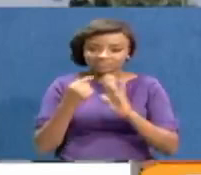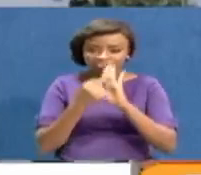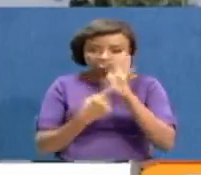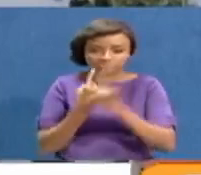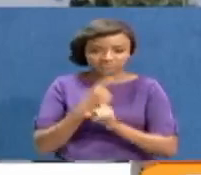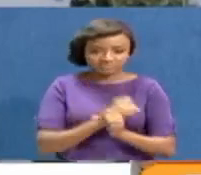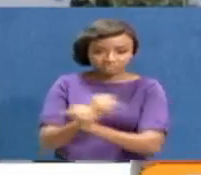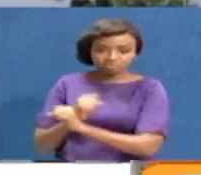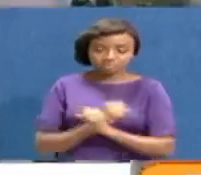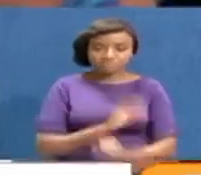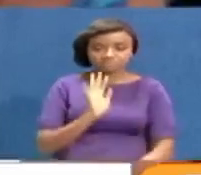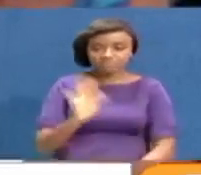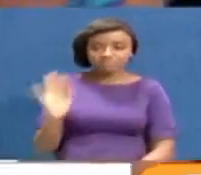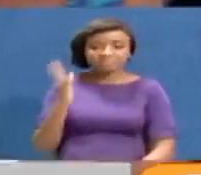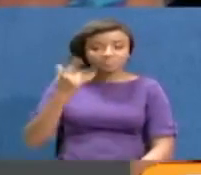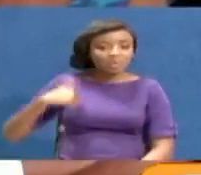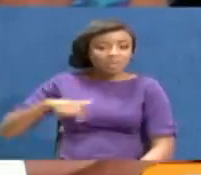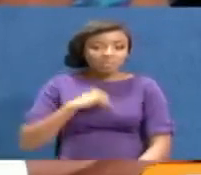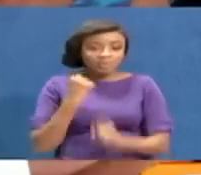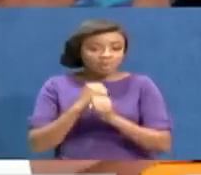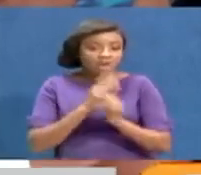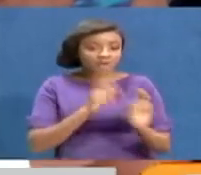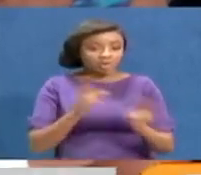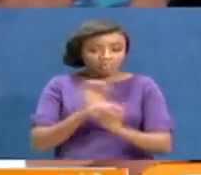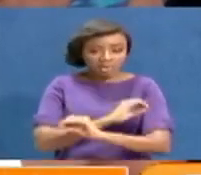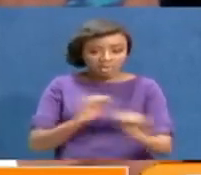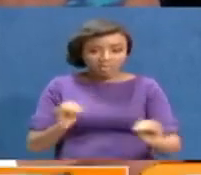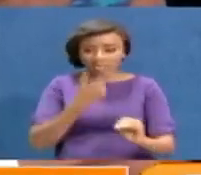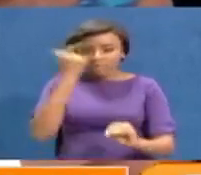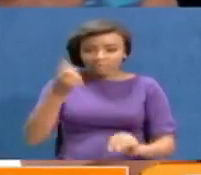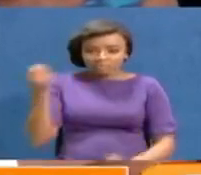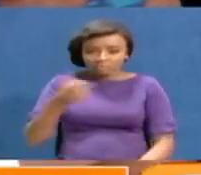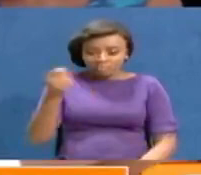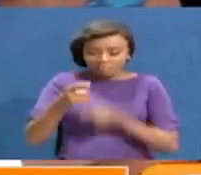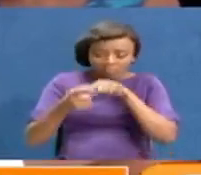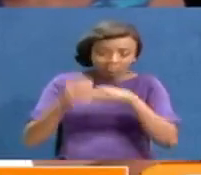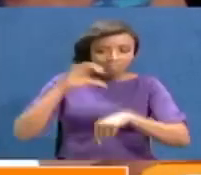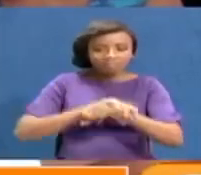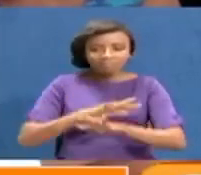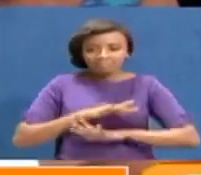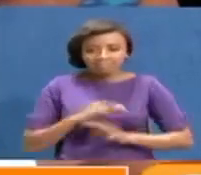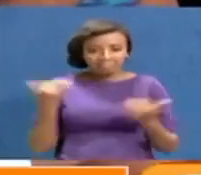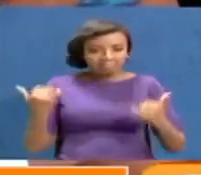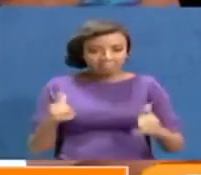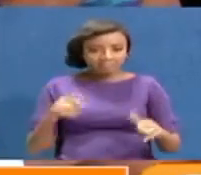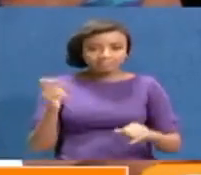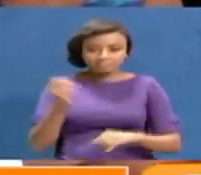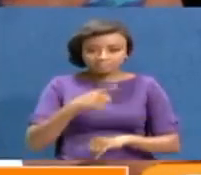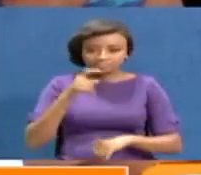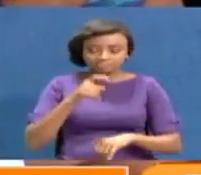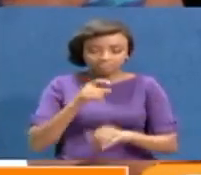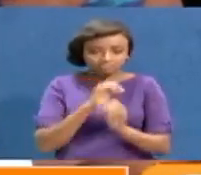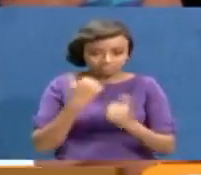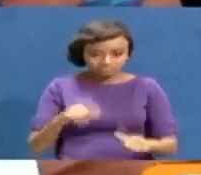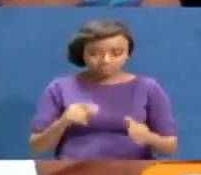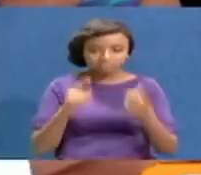kuwa tukifanya kazi kwa kama kawaida kwa sababu tumekuwa on a salary ballet. Na so far, tukisema sahi ni kwamba tuna demand